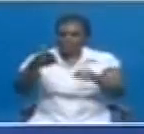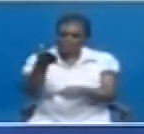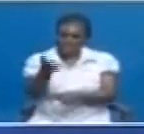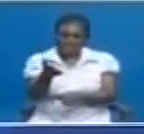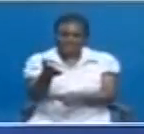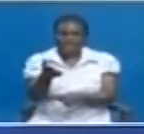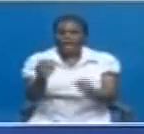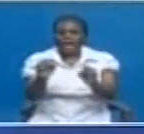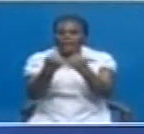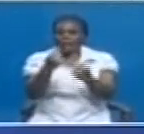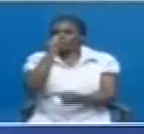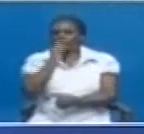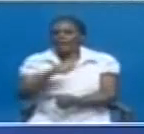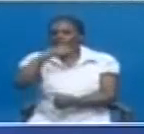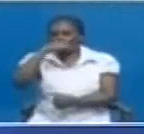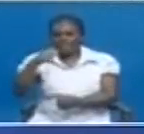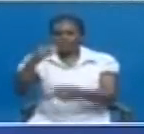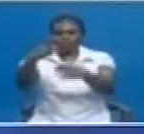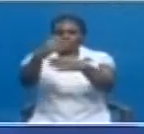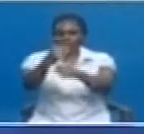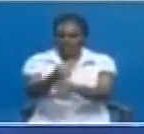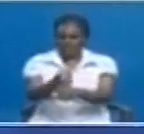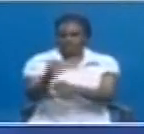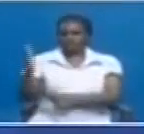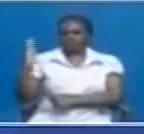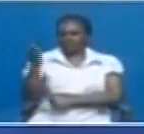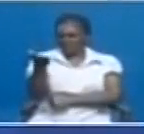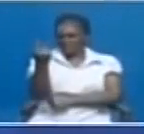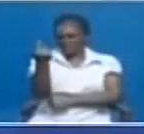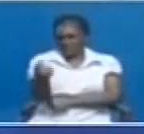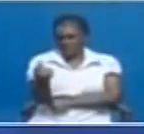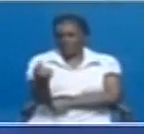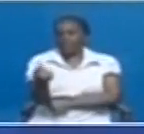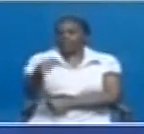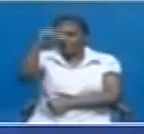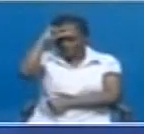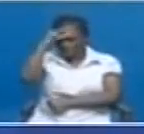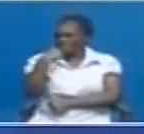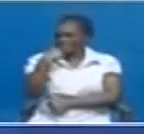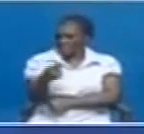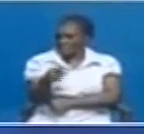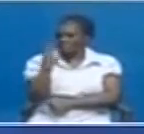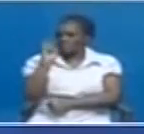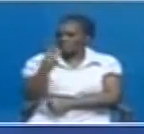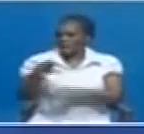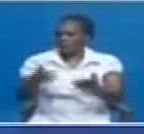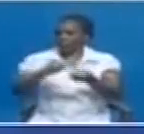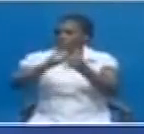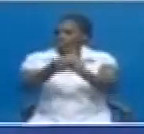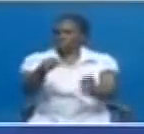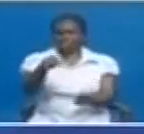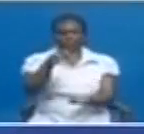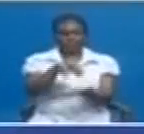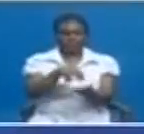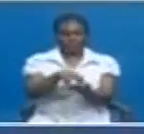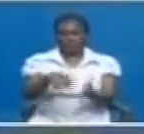mainly handled by private security firms whose guards are unarmed. The government says it is looking into ways of changing that. We